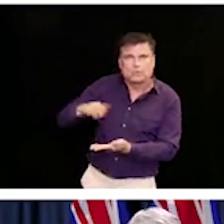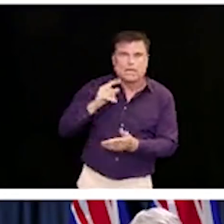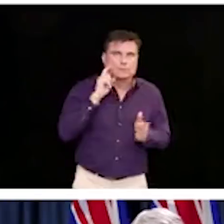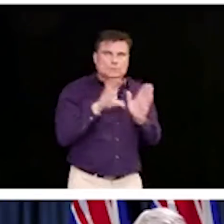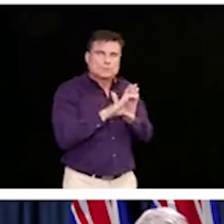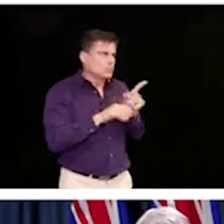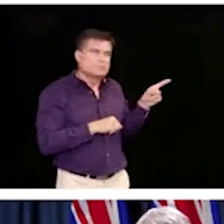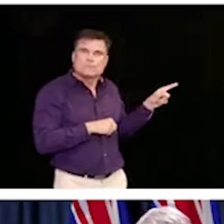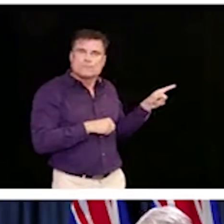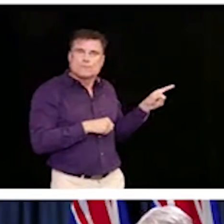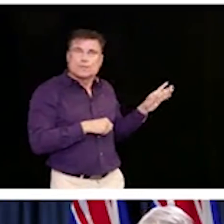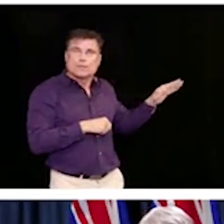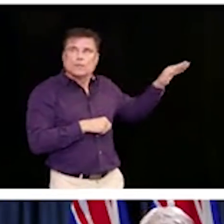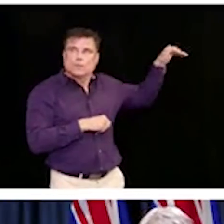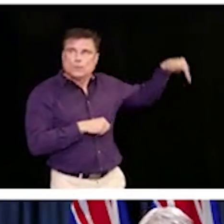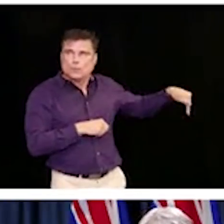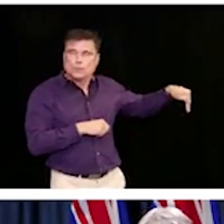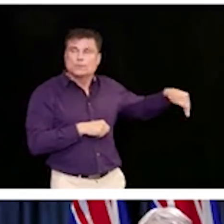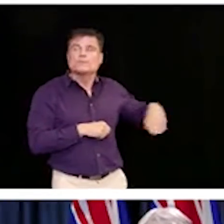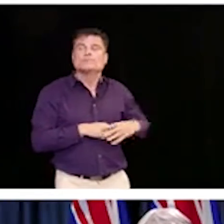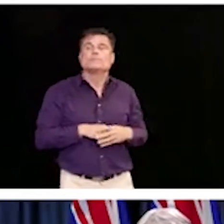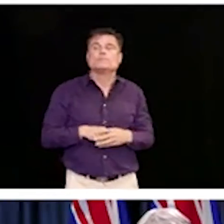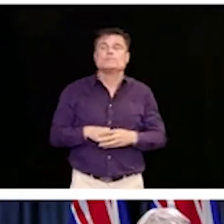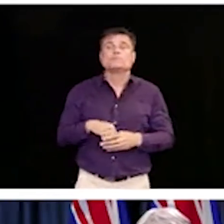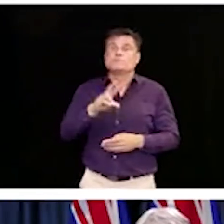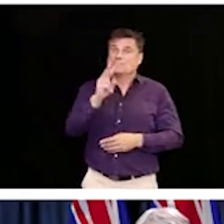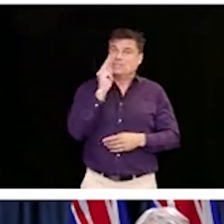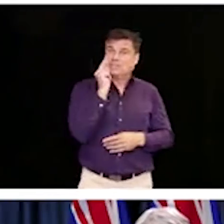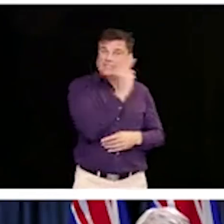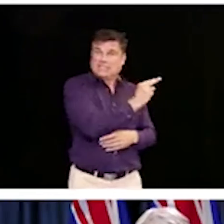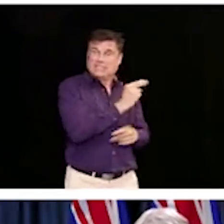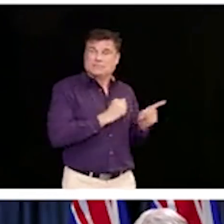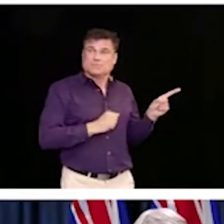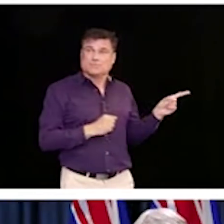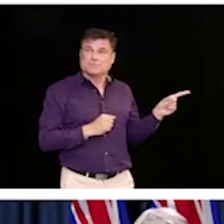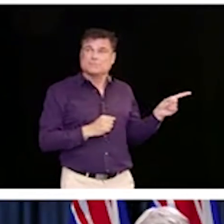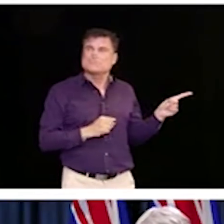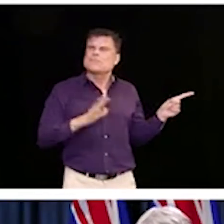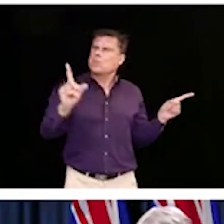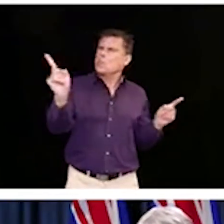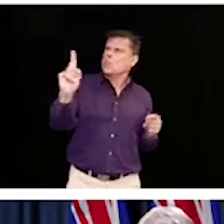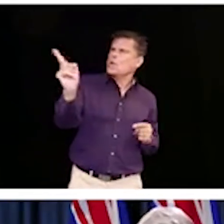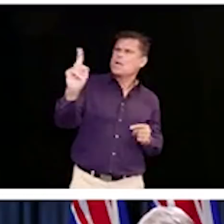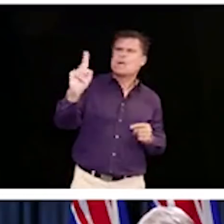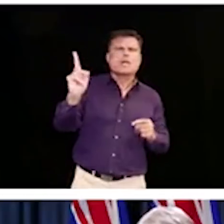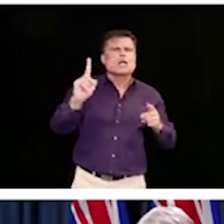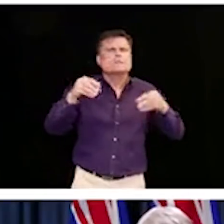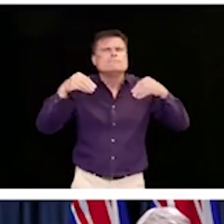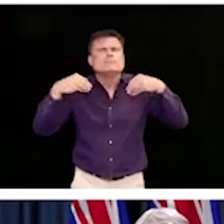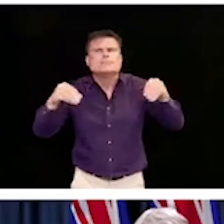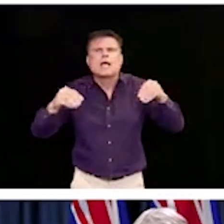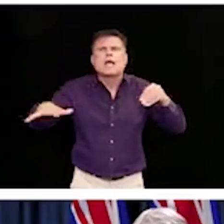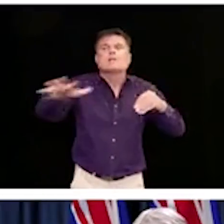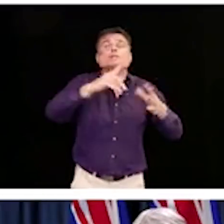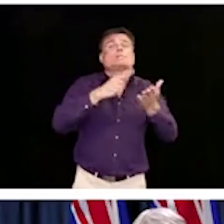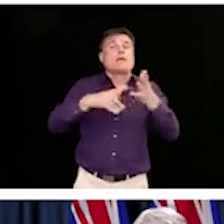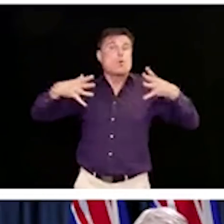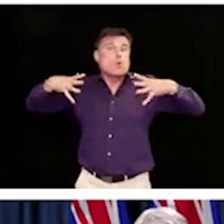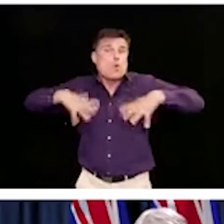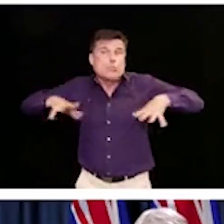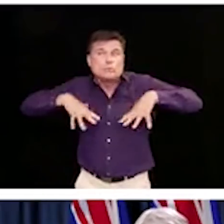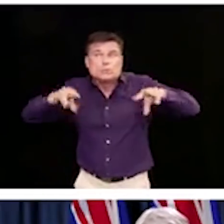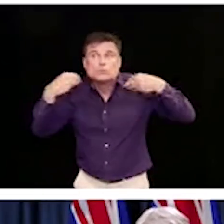have we seen those shifts? Well, declines in retailers have been broad-based, but certainly in non-essential